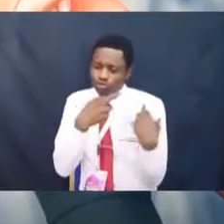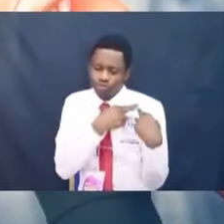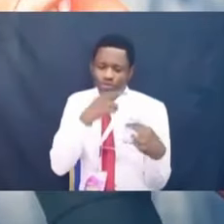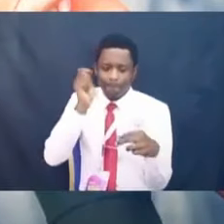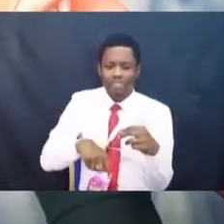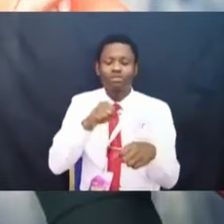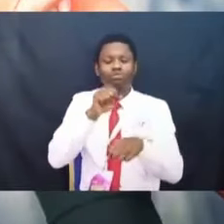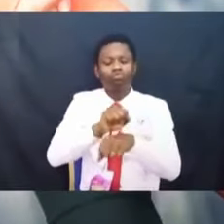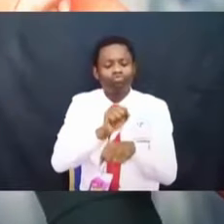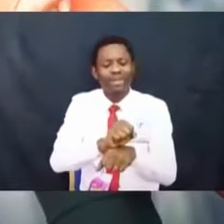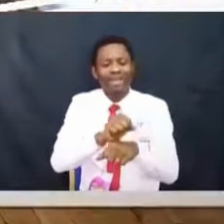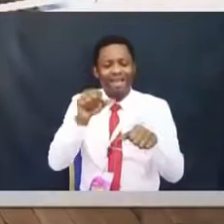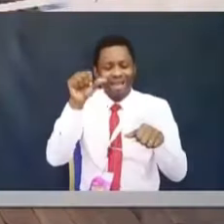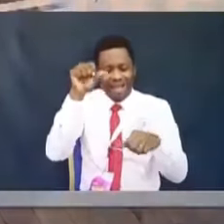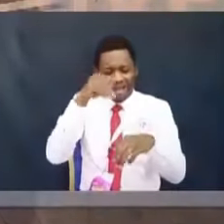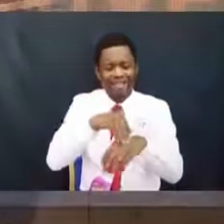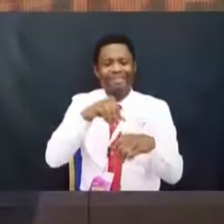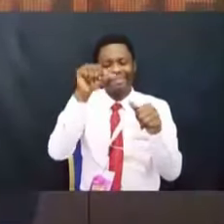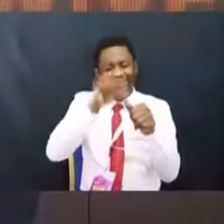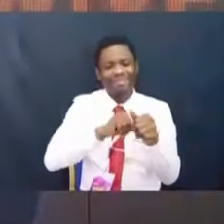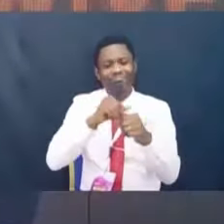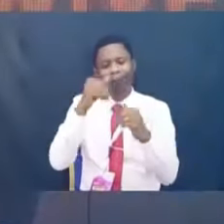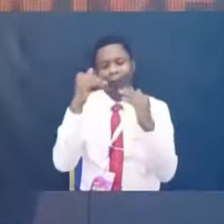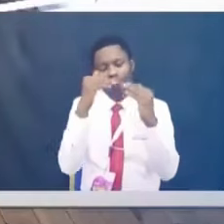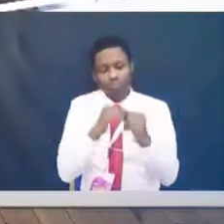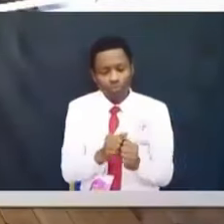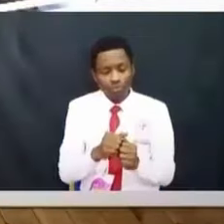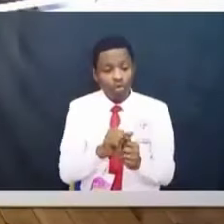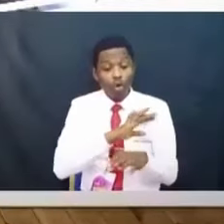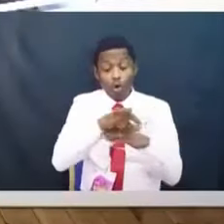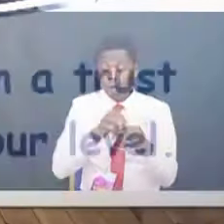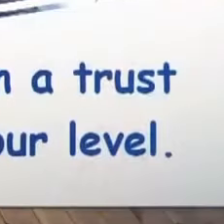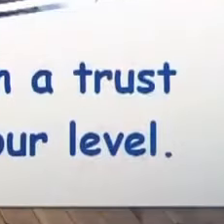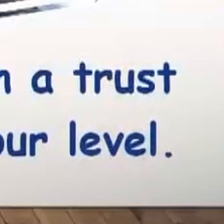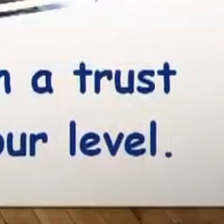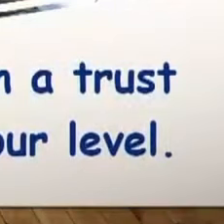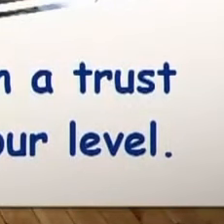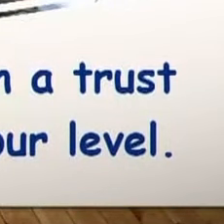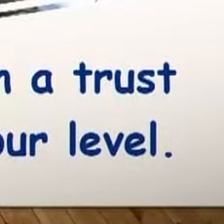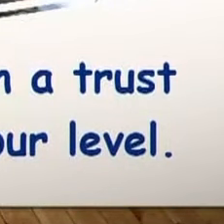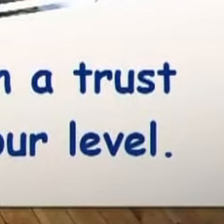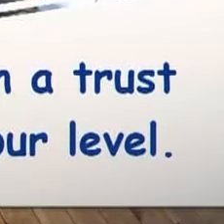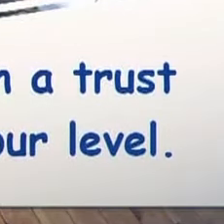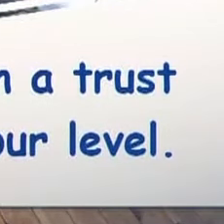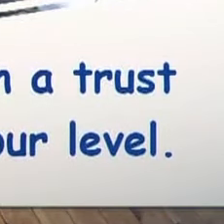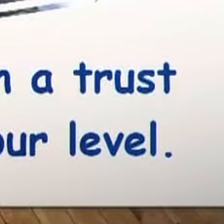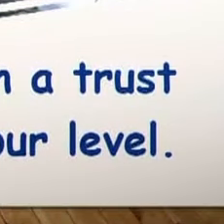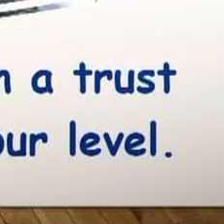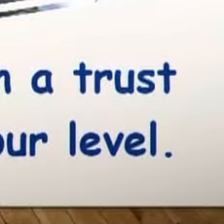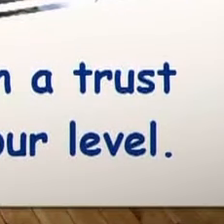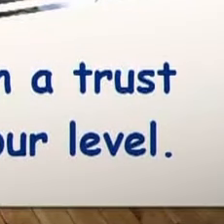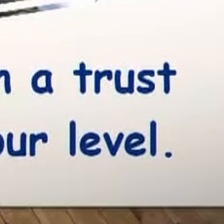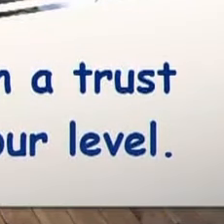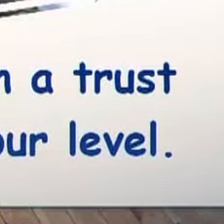all levels. One thing that is required of all of us, and of all supporting leaders, and of all members of a